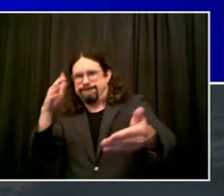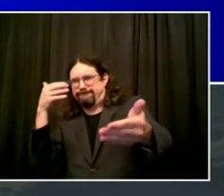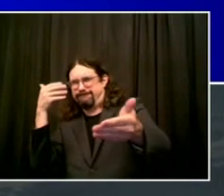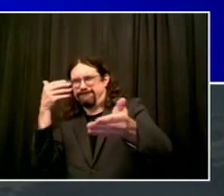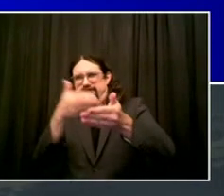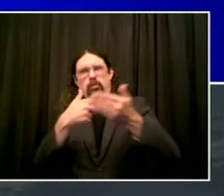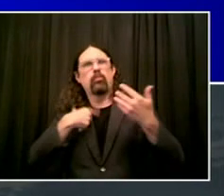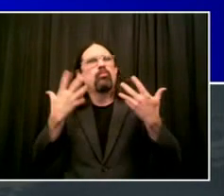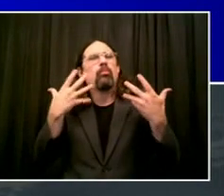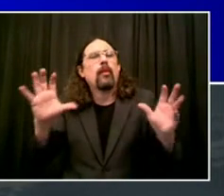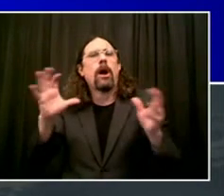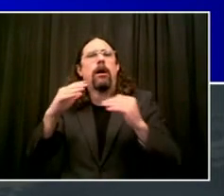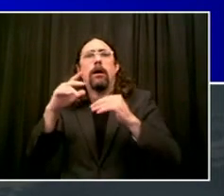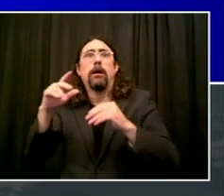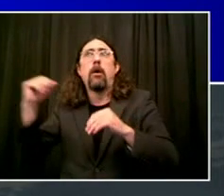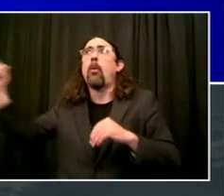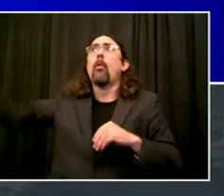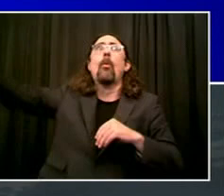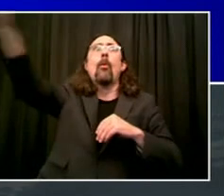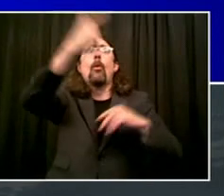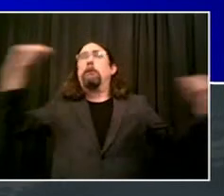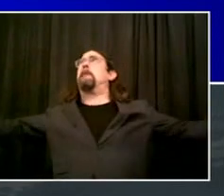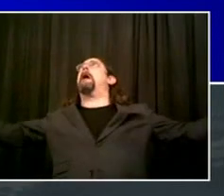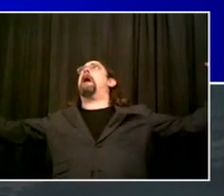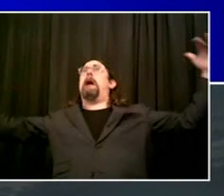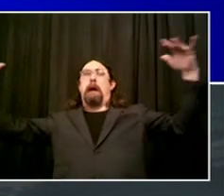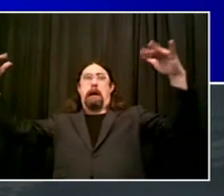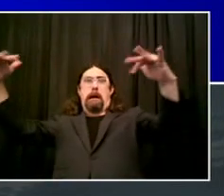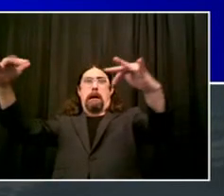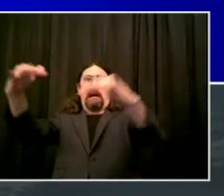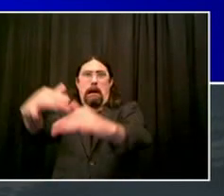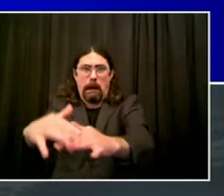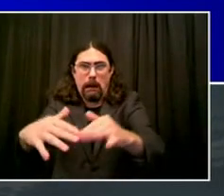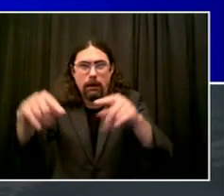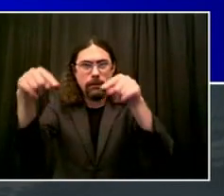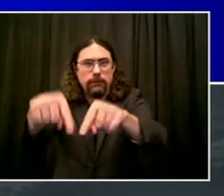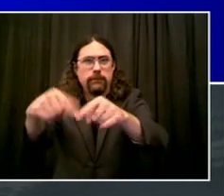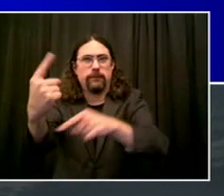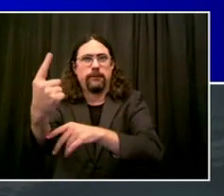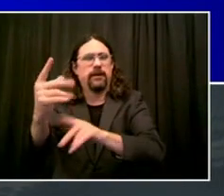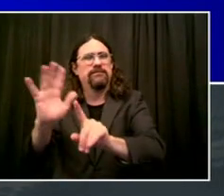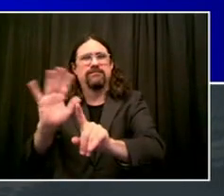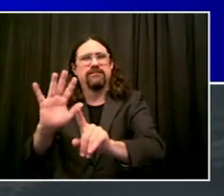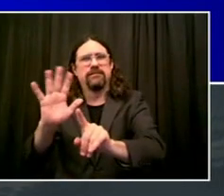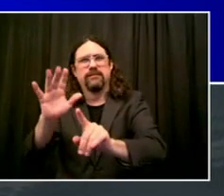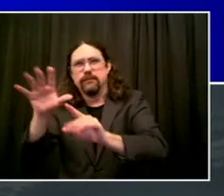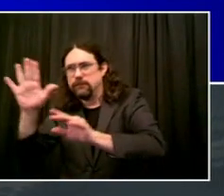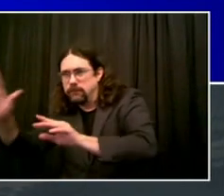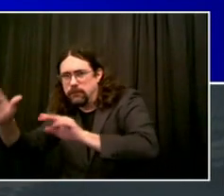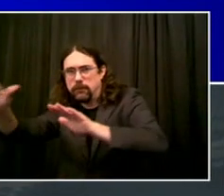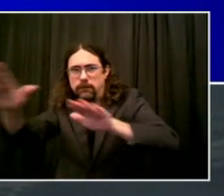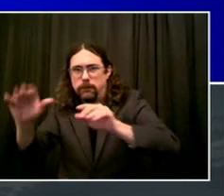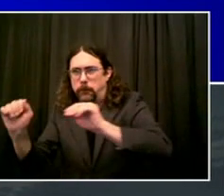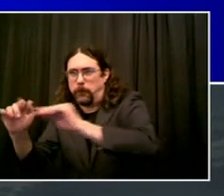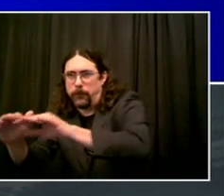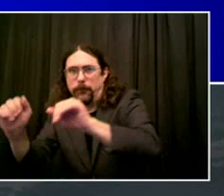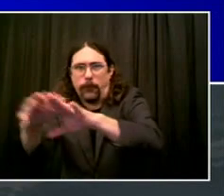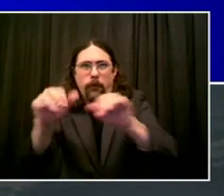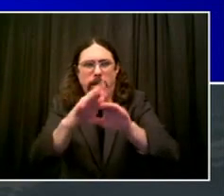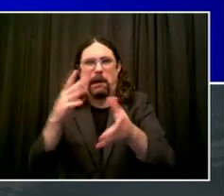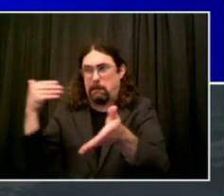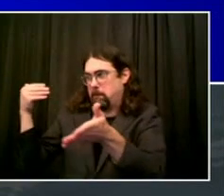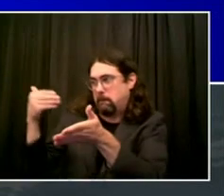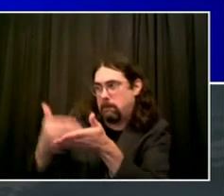rooftops, from nearby parks, but not something where people go to a single location and group in large numbers. This will